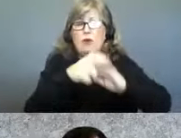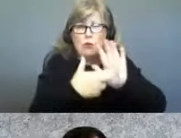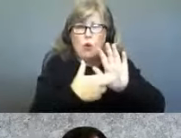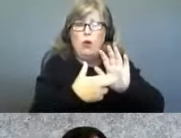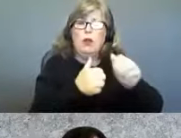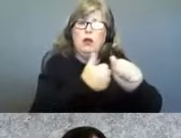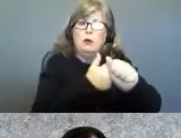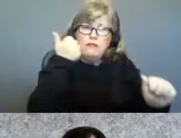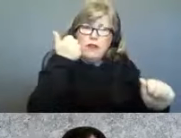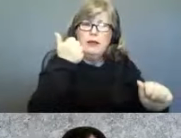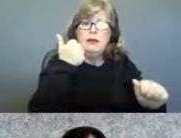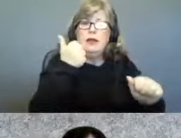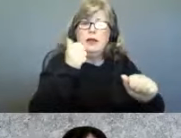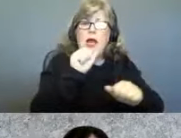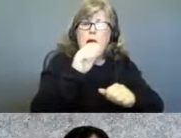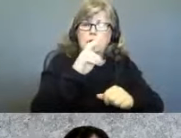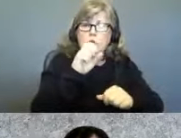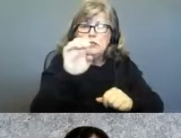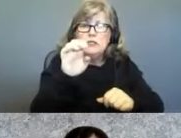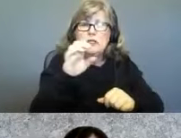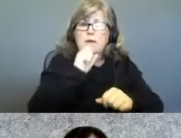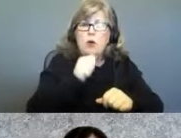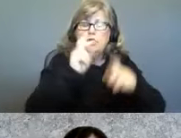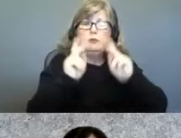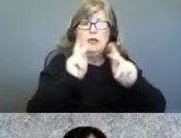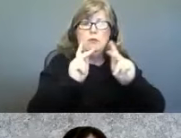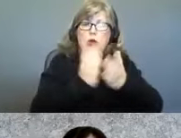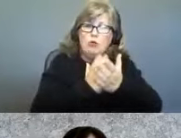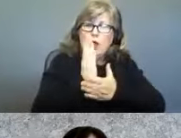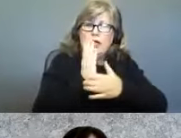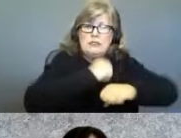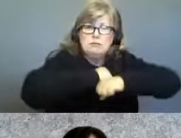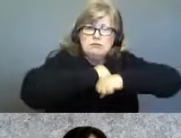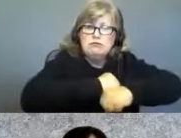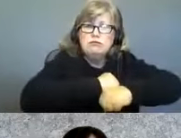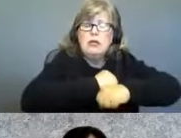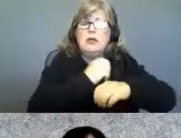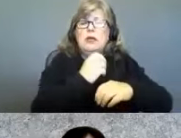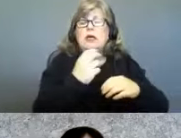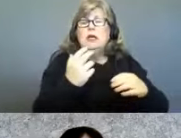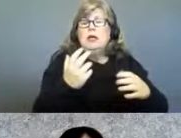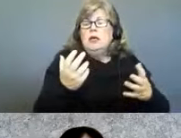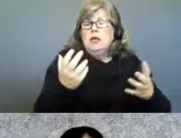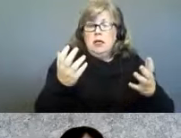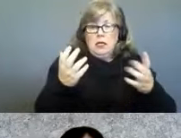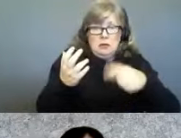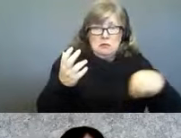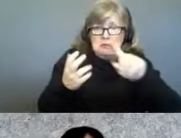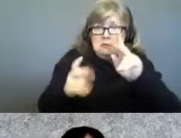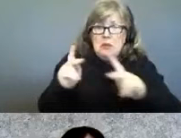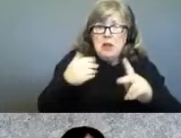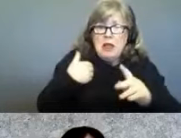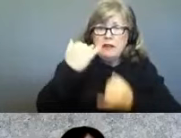older adults. And again, I don't know if anyone of the panel members have any final remarks they'd like to say as we close,